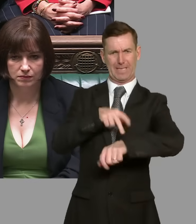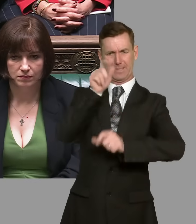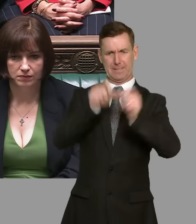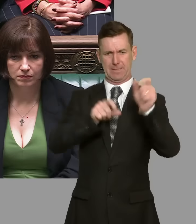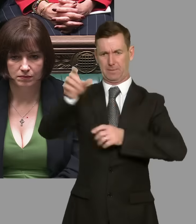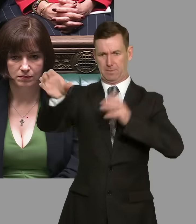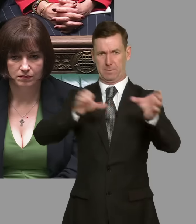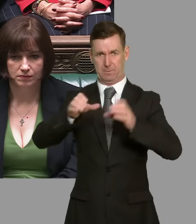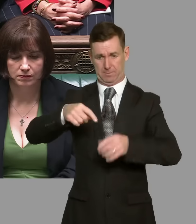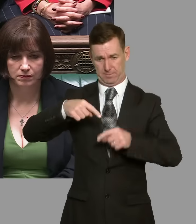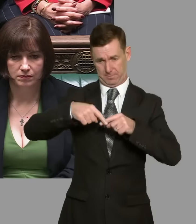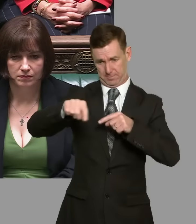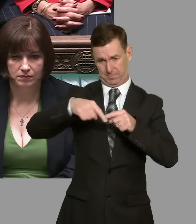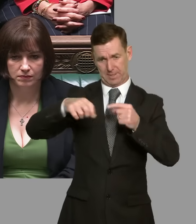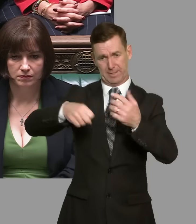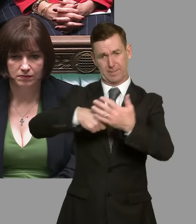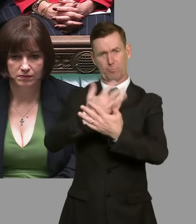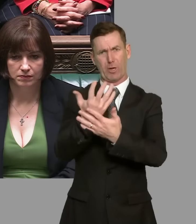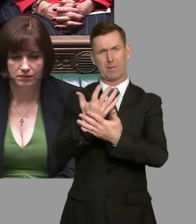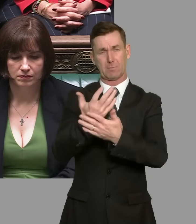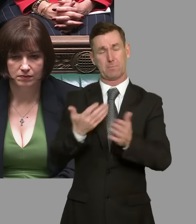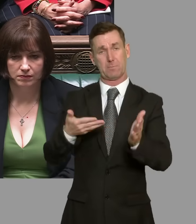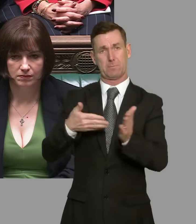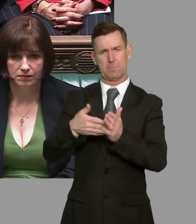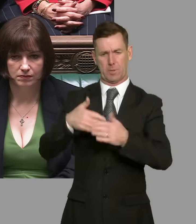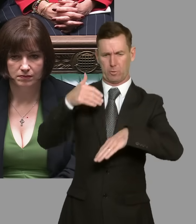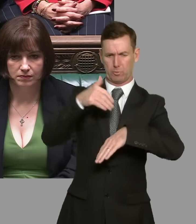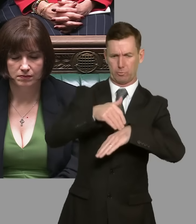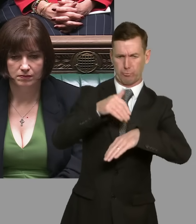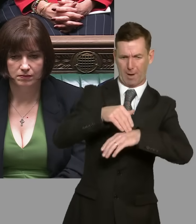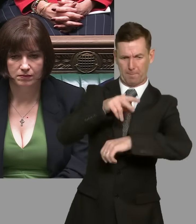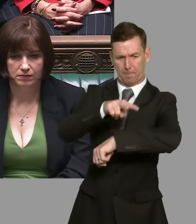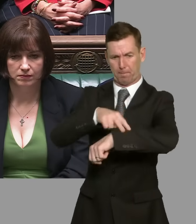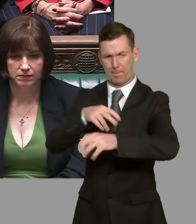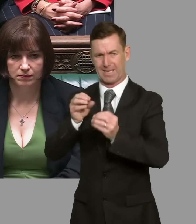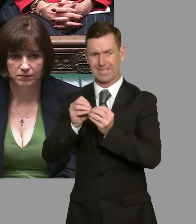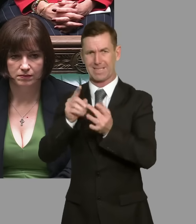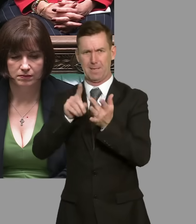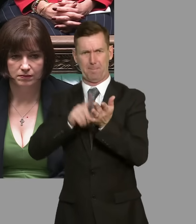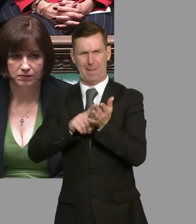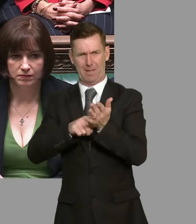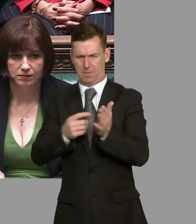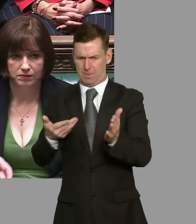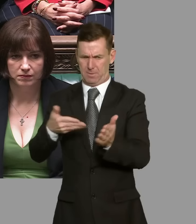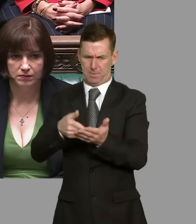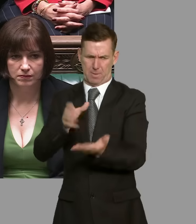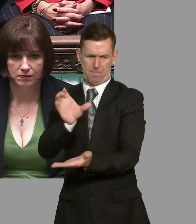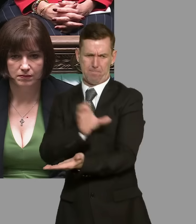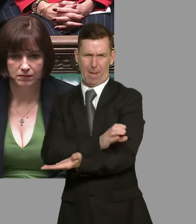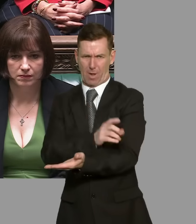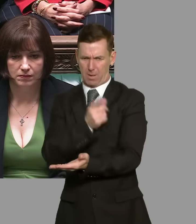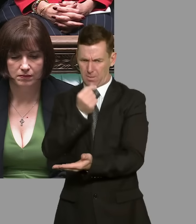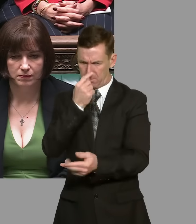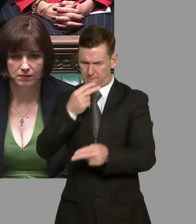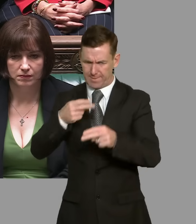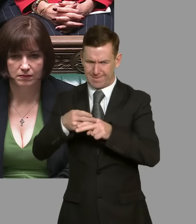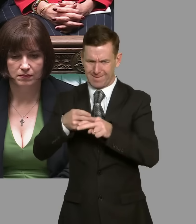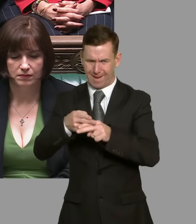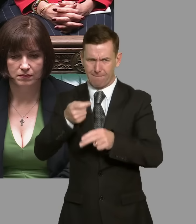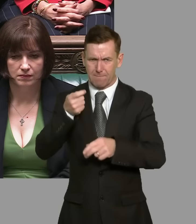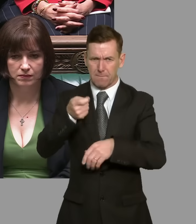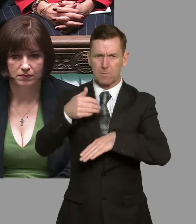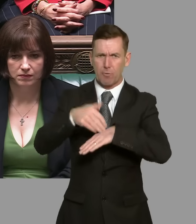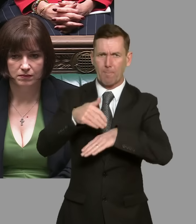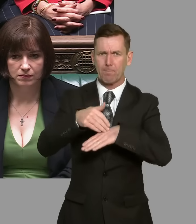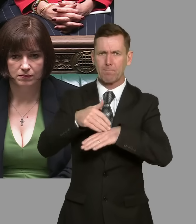give officers more powers to tackle knife crime, shoplifting and antisocial behaviour. I want officers to have those powers as swiftly as possible.